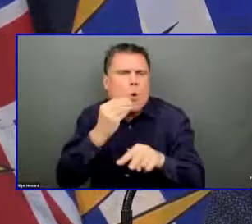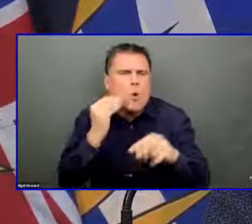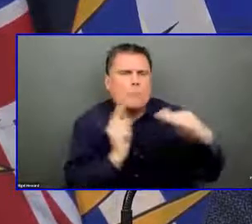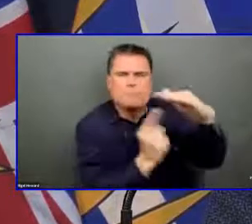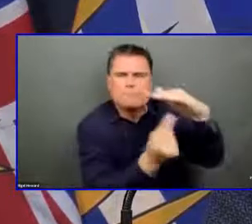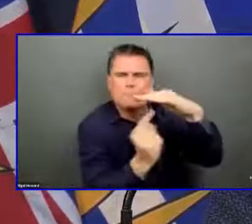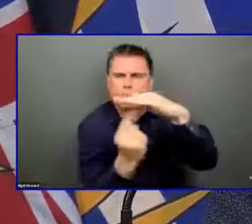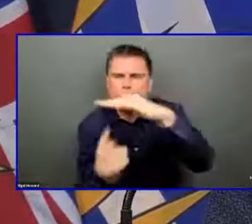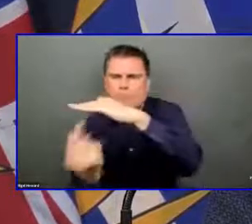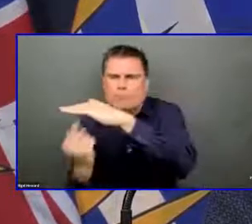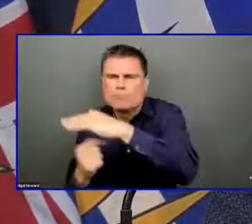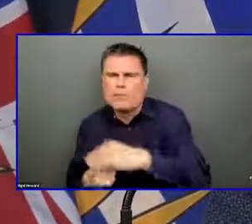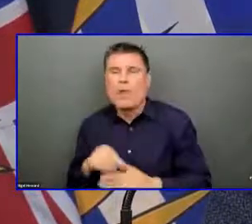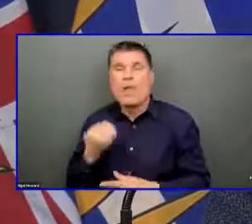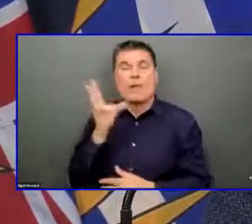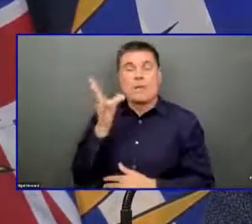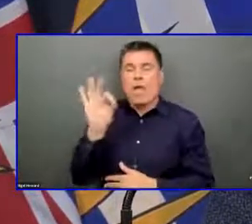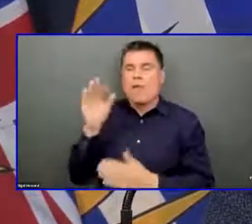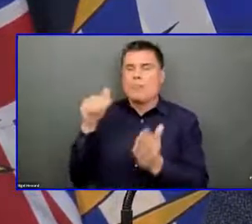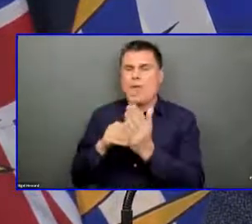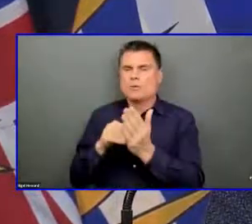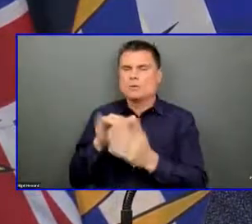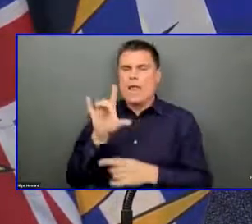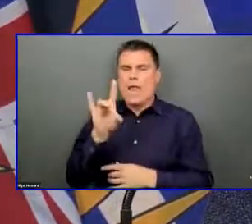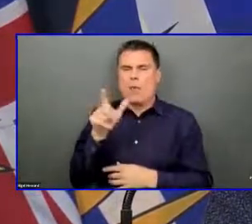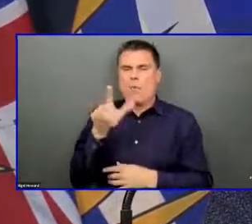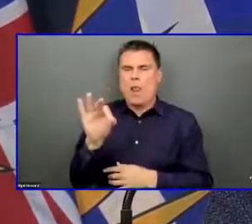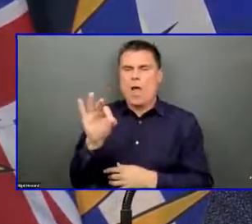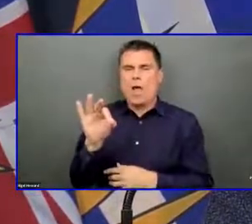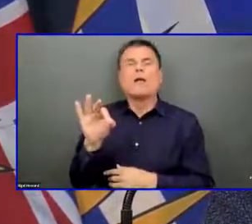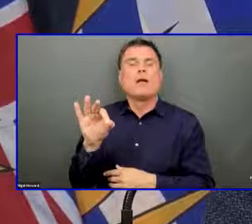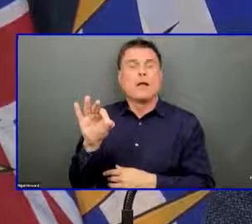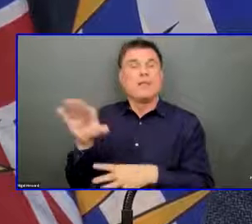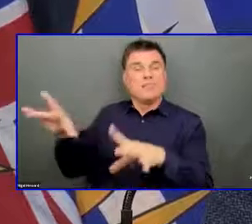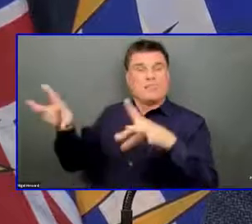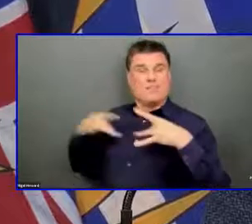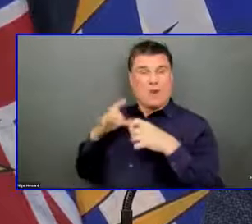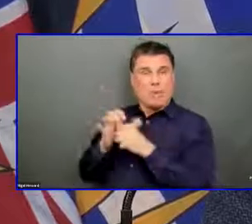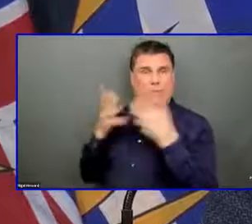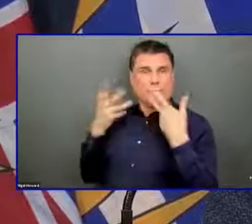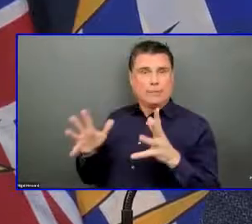79,829 people who have recovered or are no longer infectious.